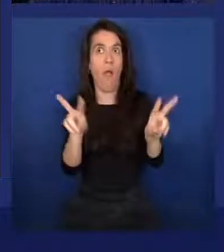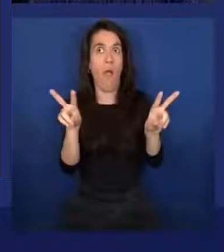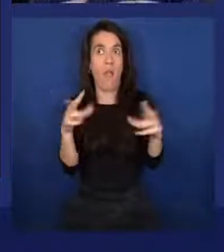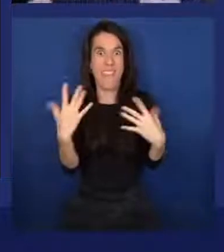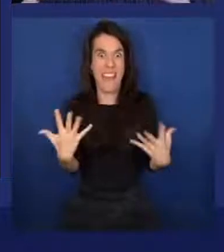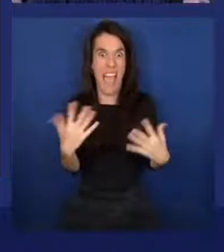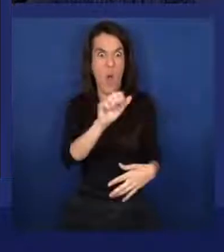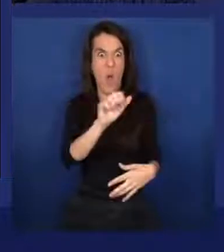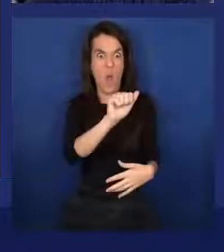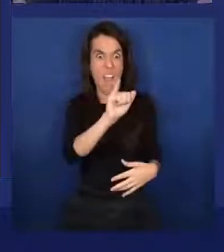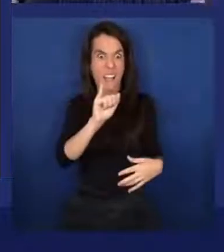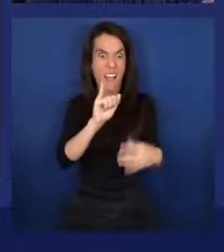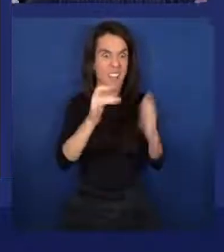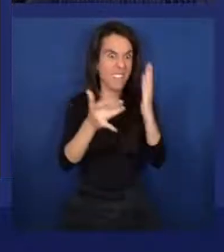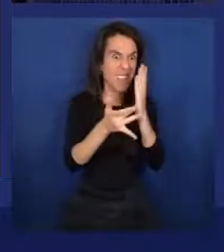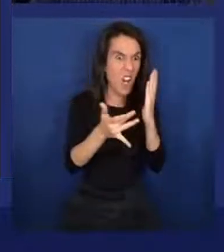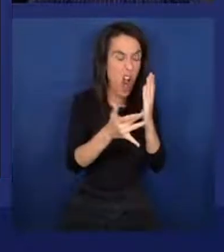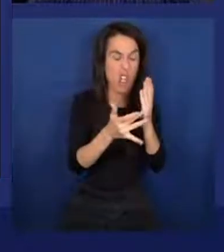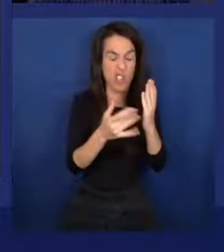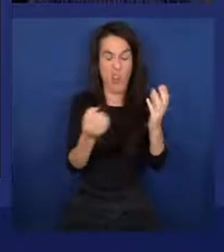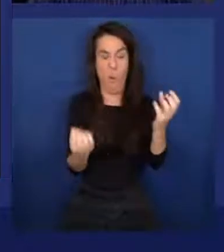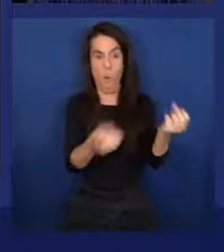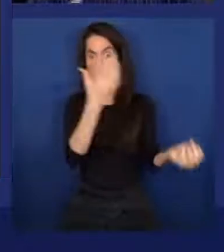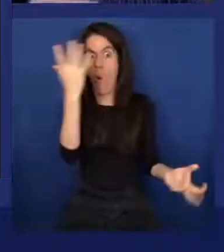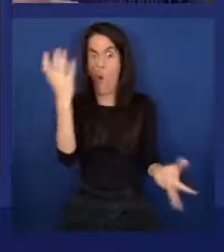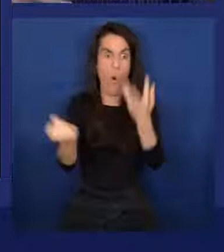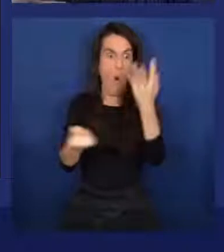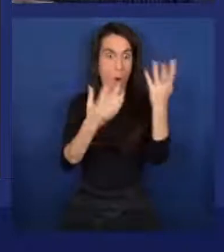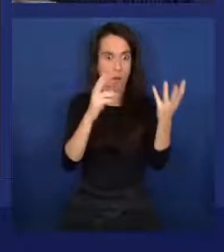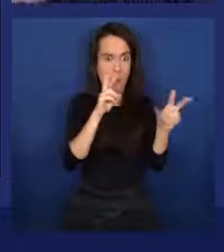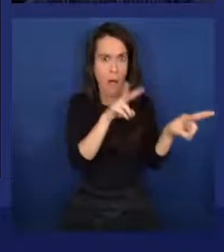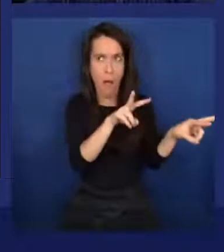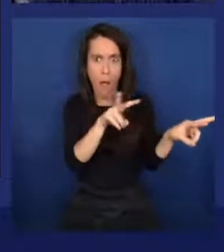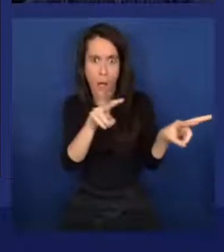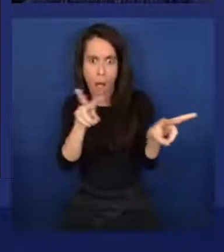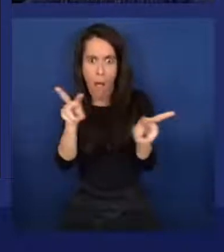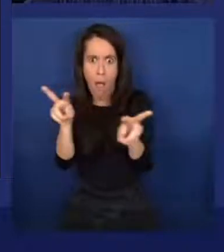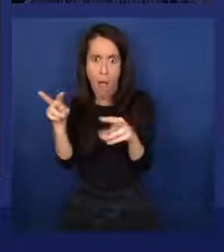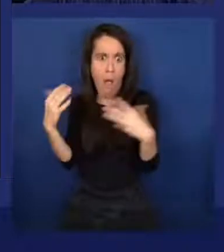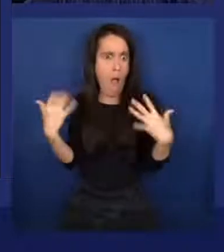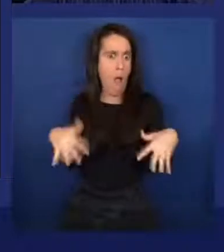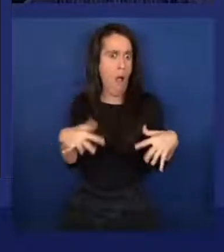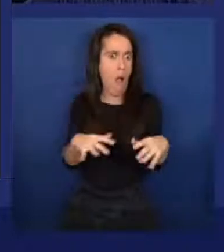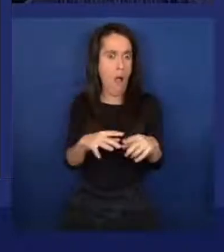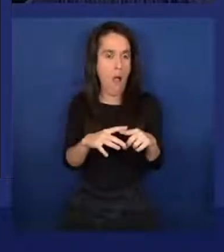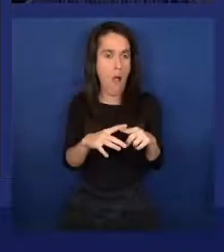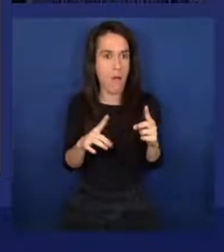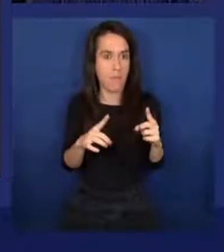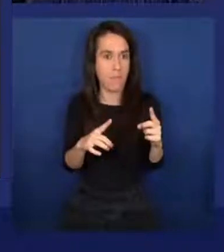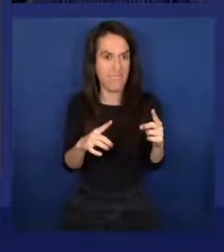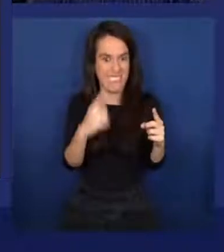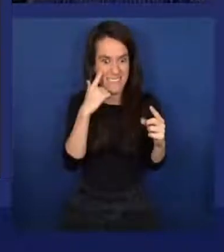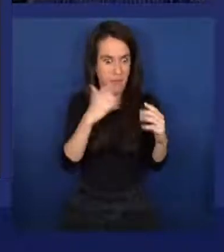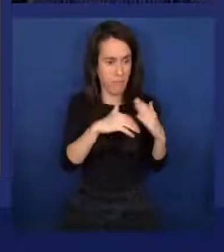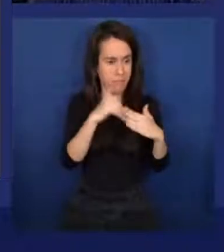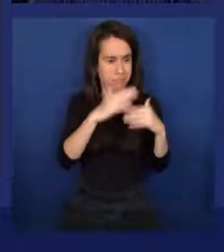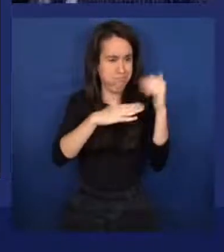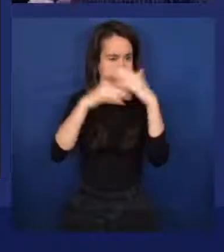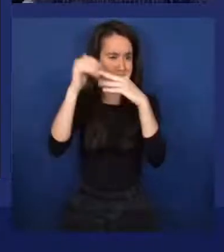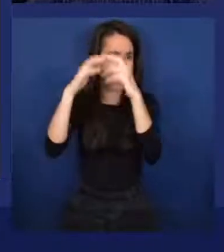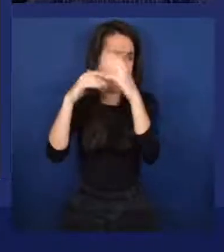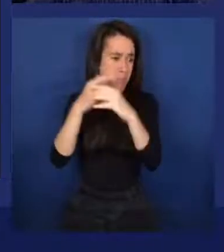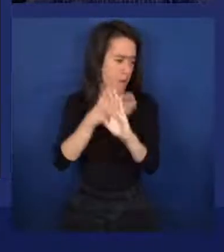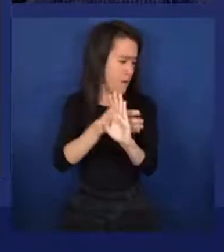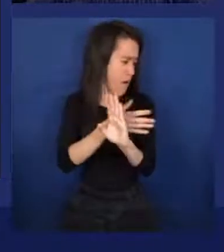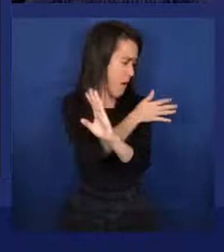today and just say, and not be clear that we are building on the shoulders of giants, many, many giants. And I want